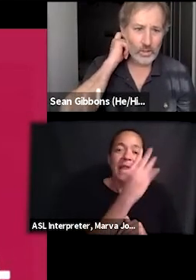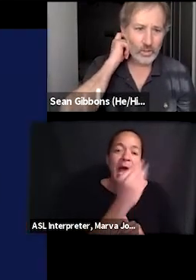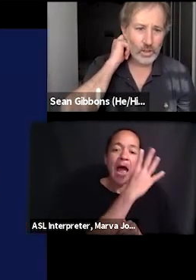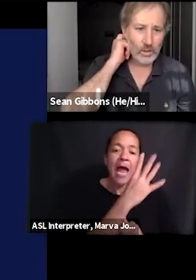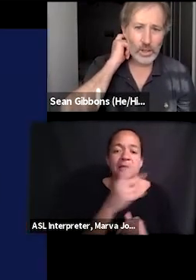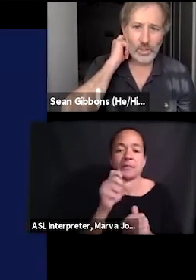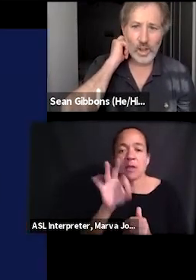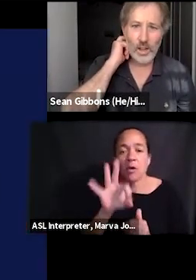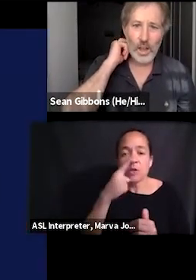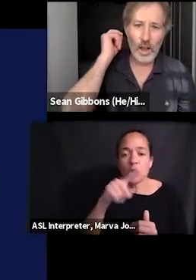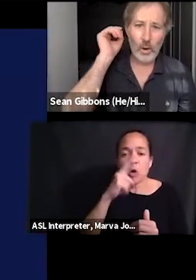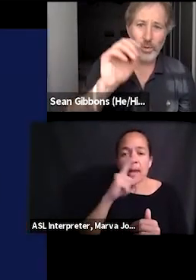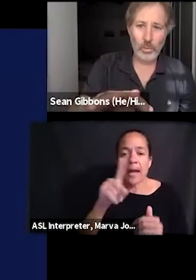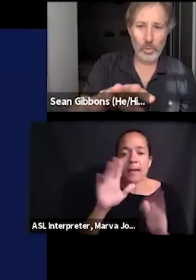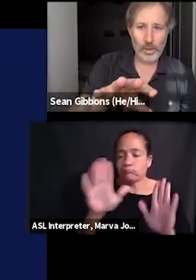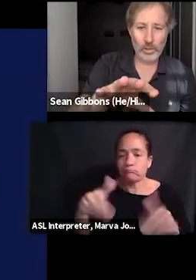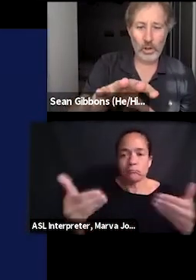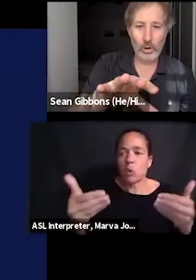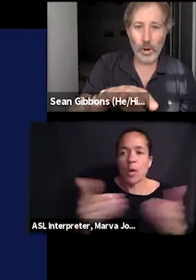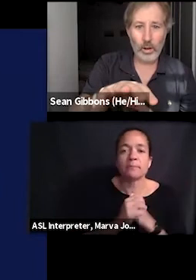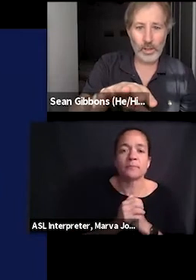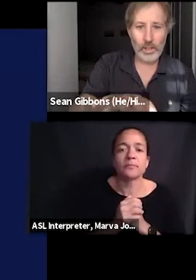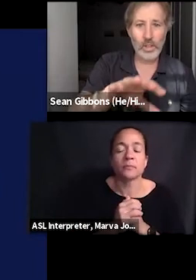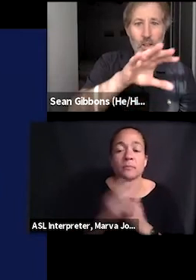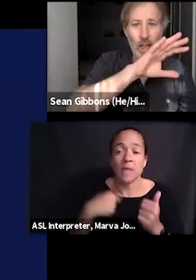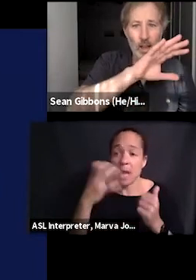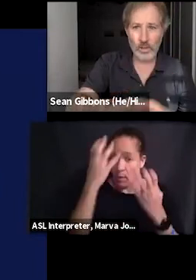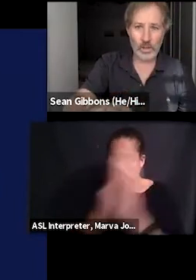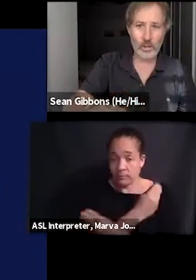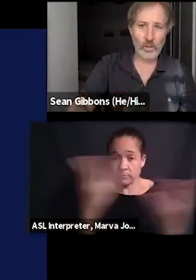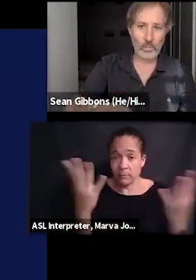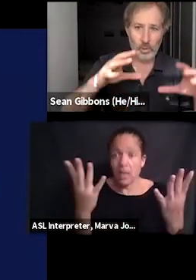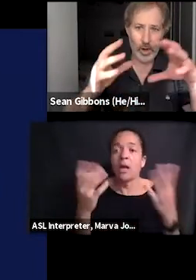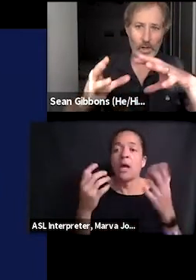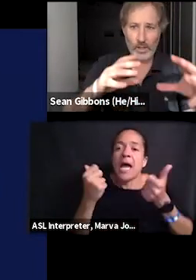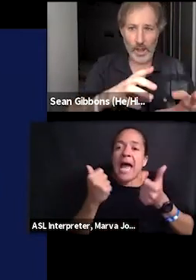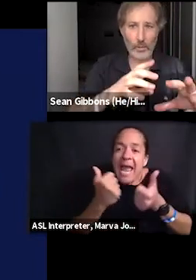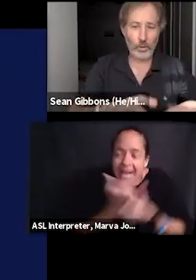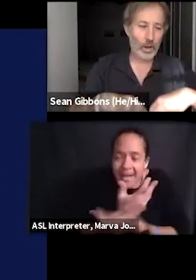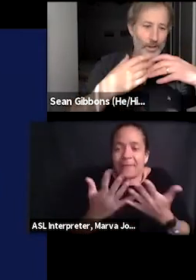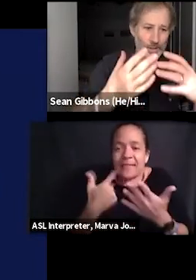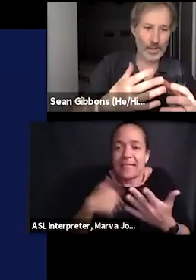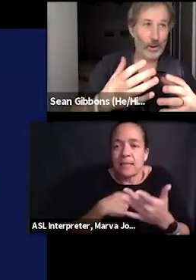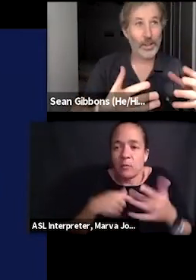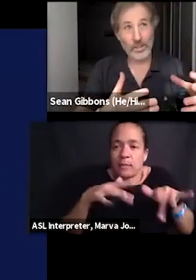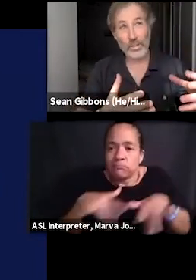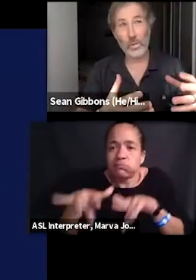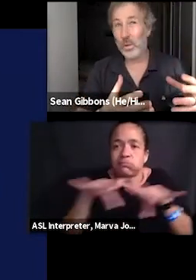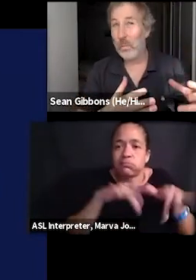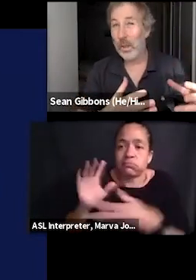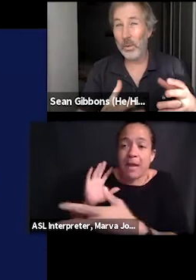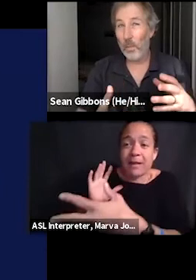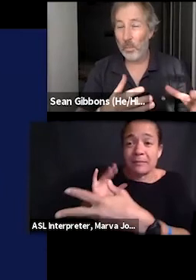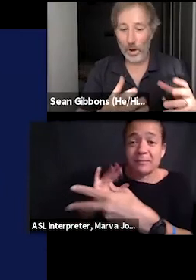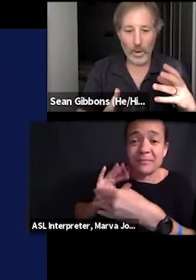the screen, go to the next slide. One thing we want to make sure you all are aware of is everything that we've created together over the last, now I guess, over